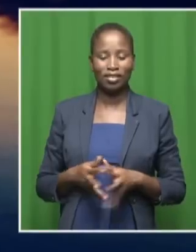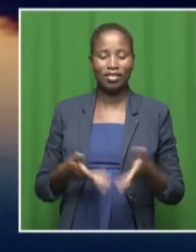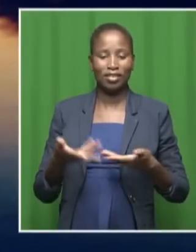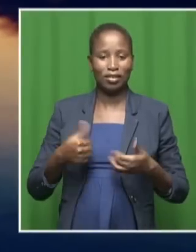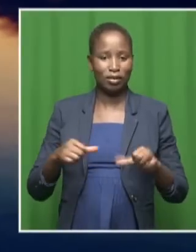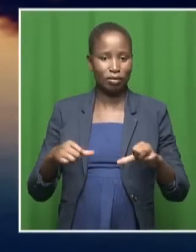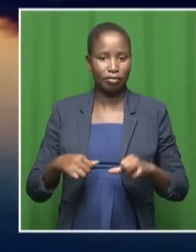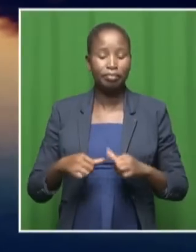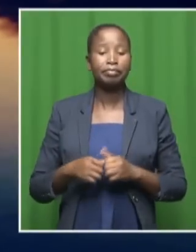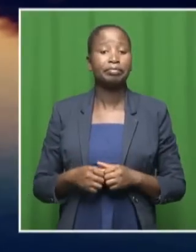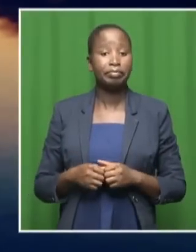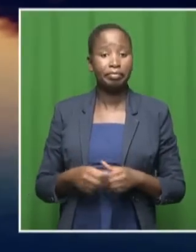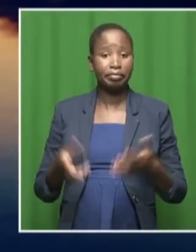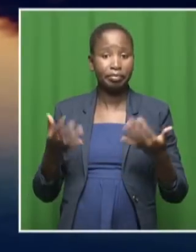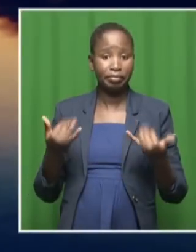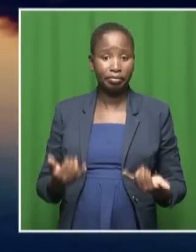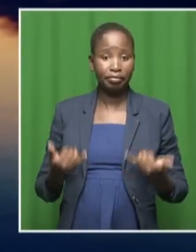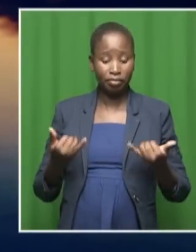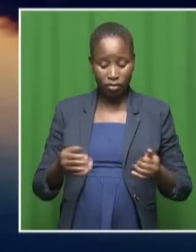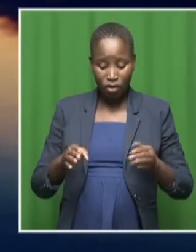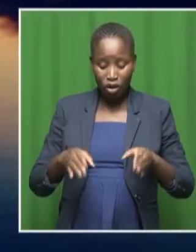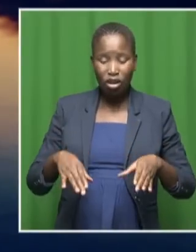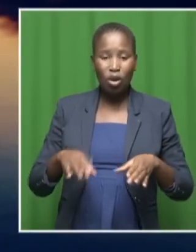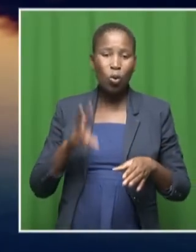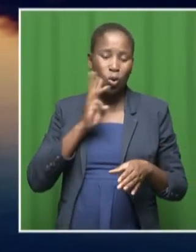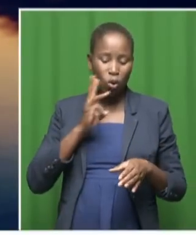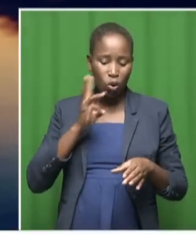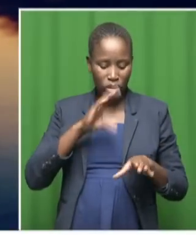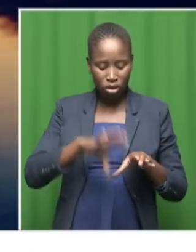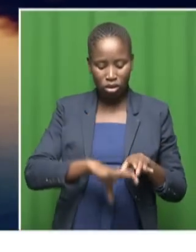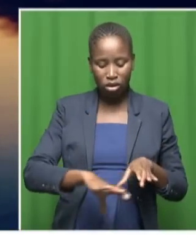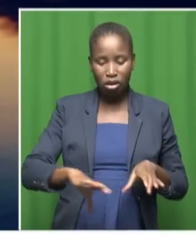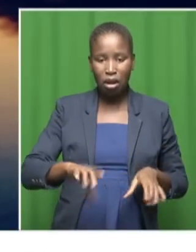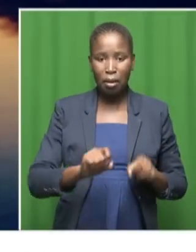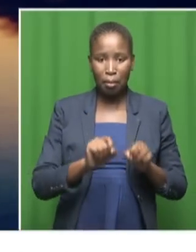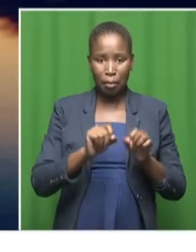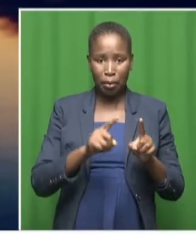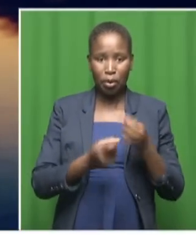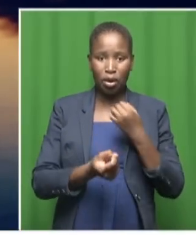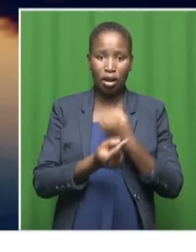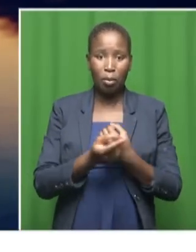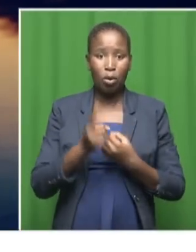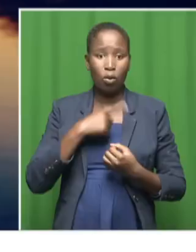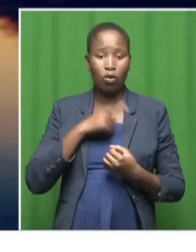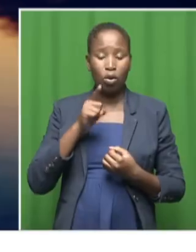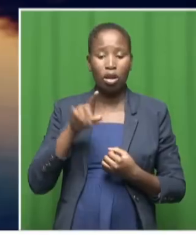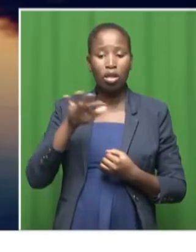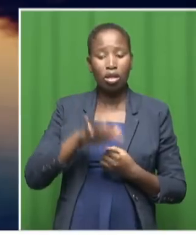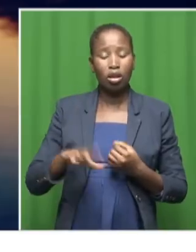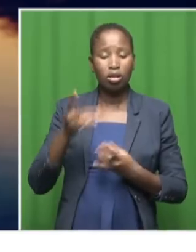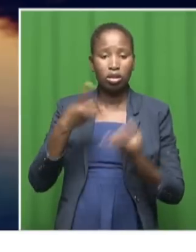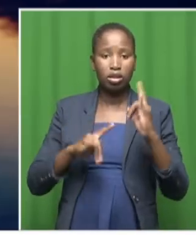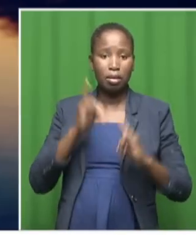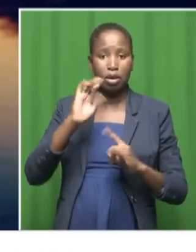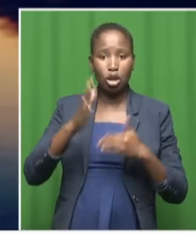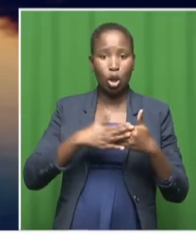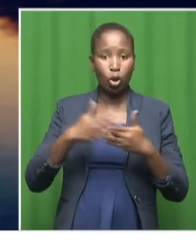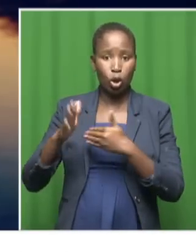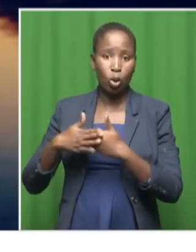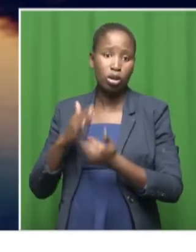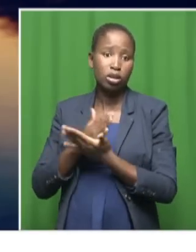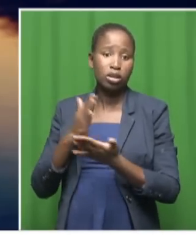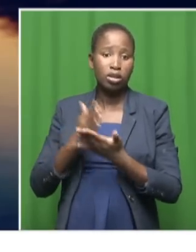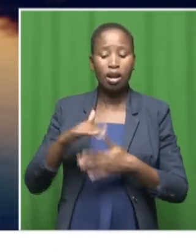Welcome back. A sewage spill caused by a blocked pipe has forced Cape Town officials to temporarily close at least 3 bathing spots in the mother